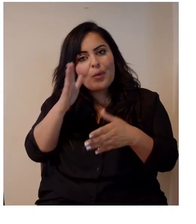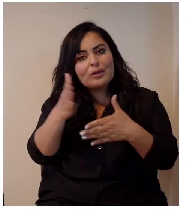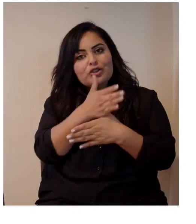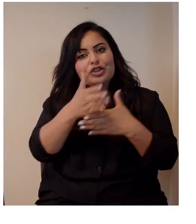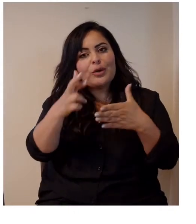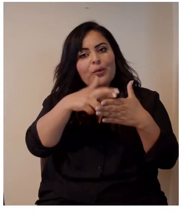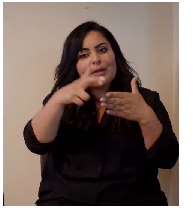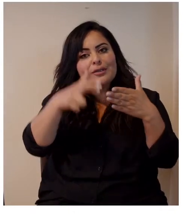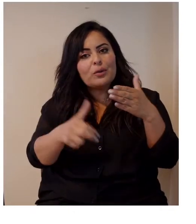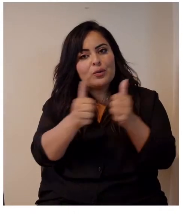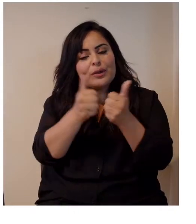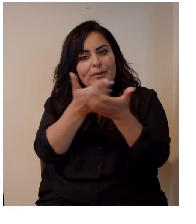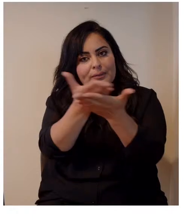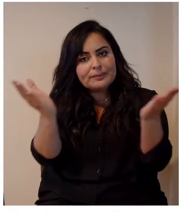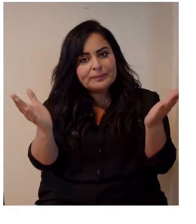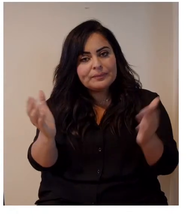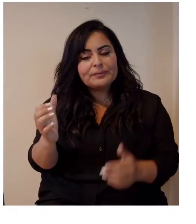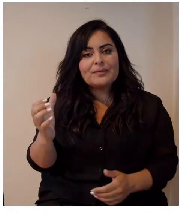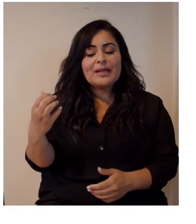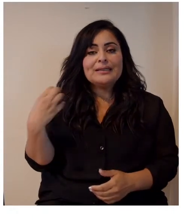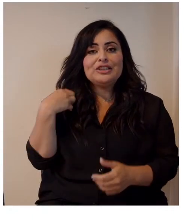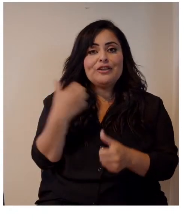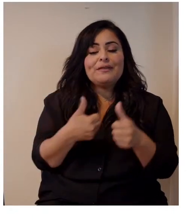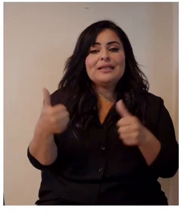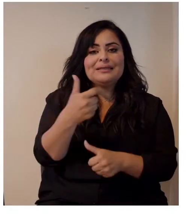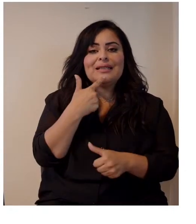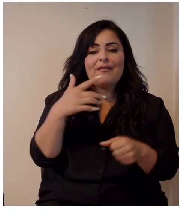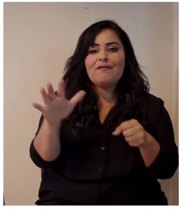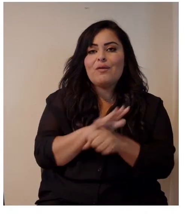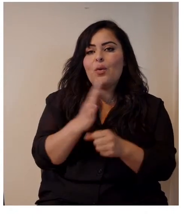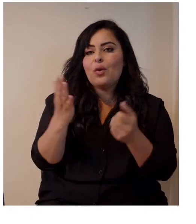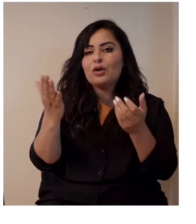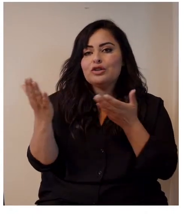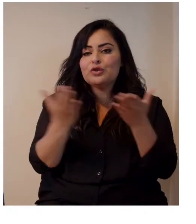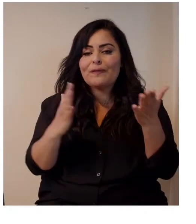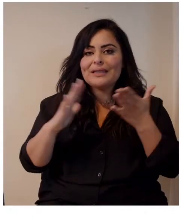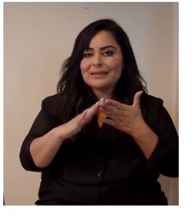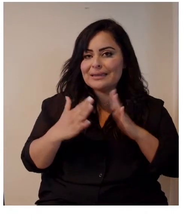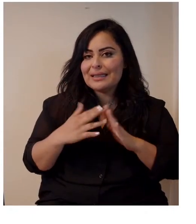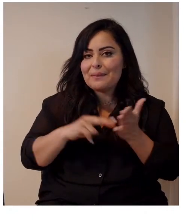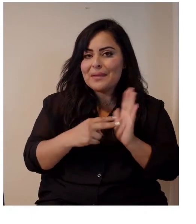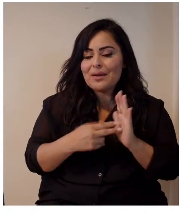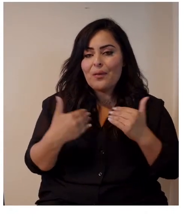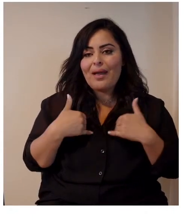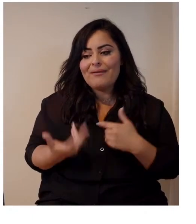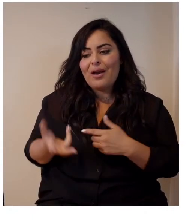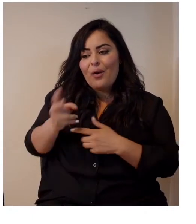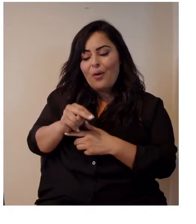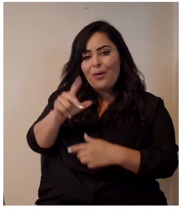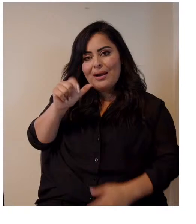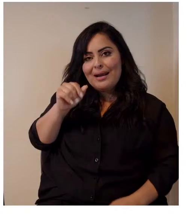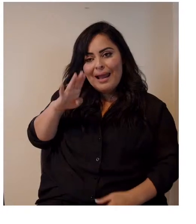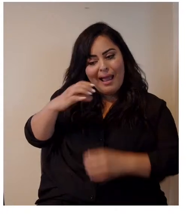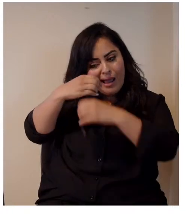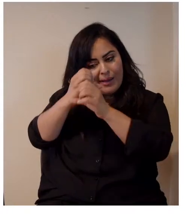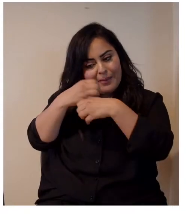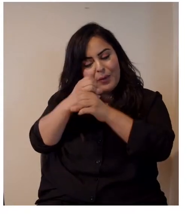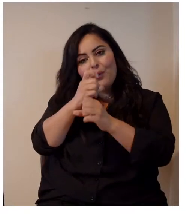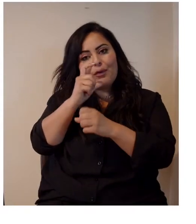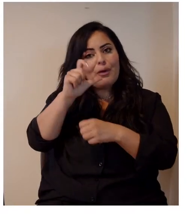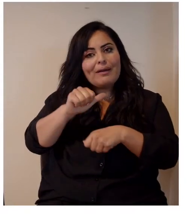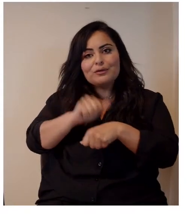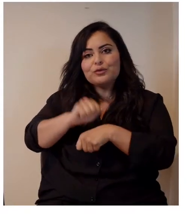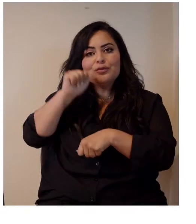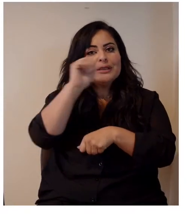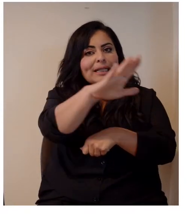with the public. The chief stated that we are a full-service city. We also have our own lab on site, so we do not need to send off our